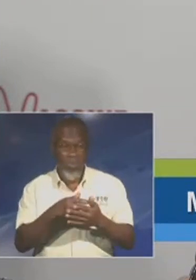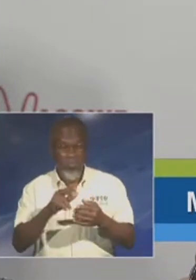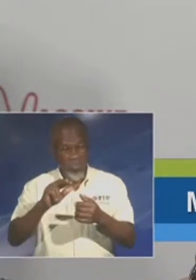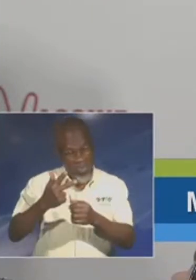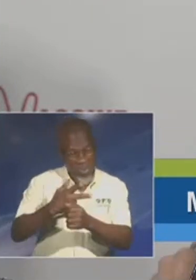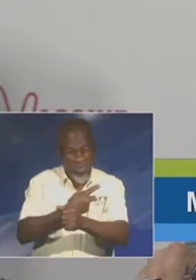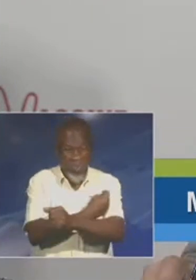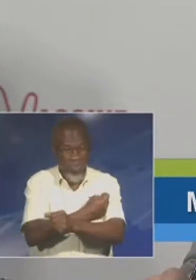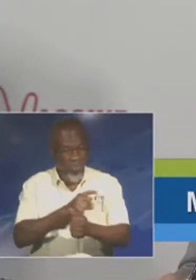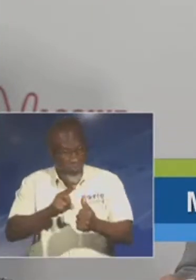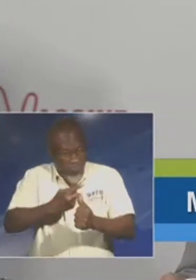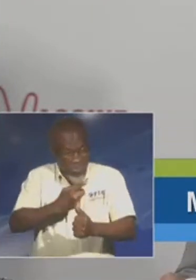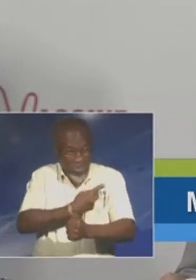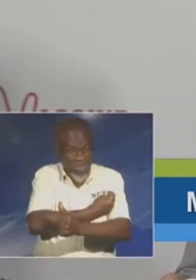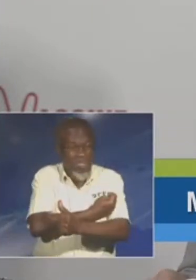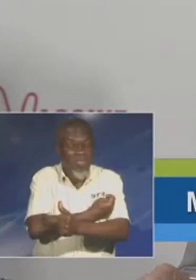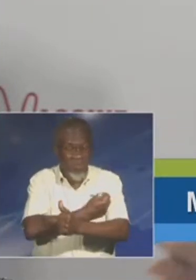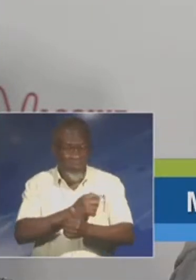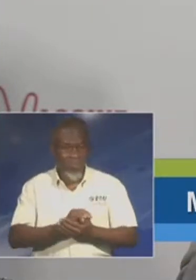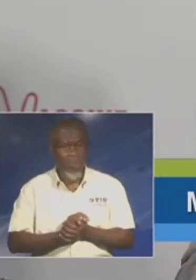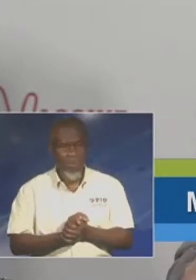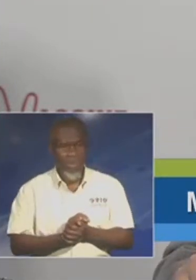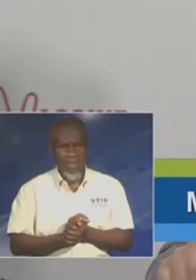Number of persons with first dose,